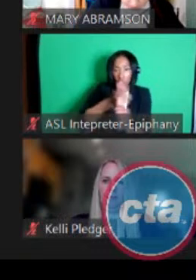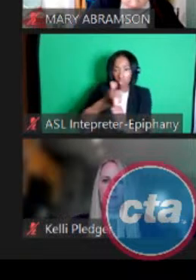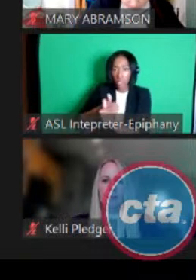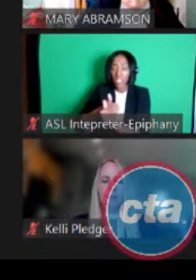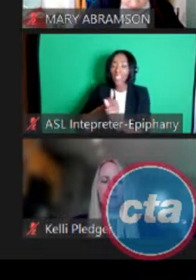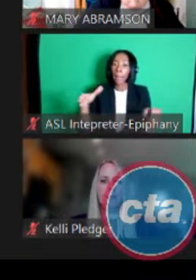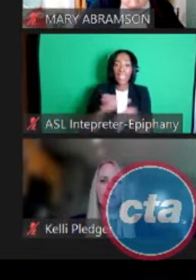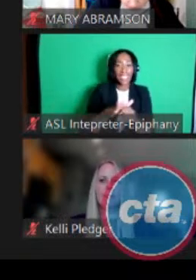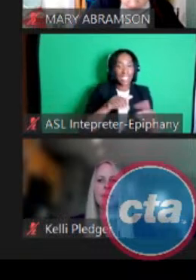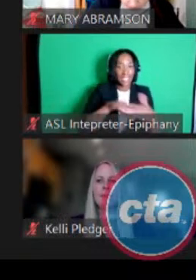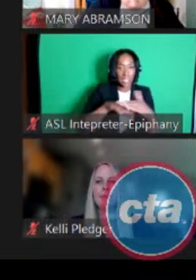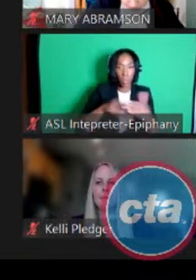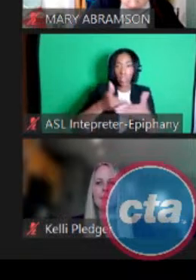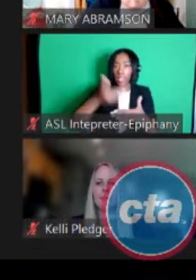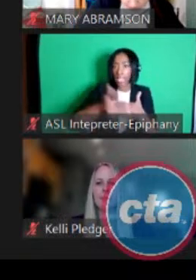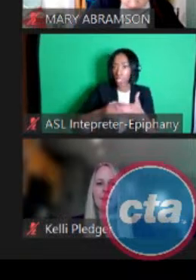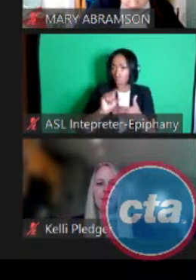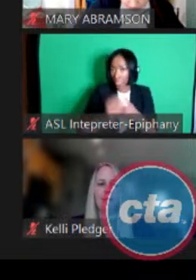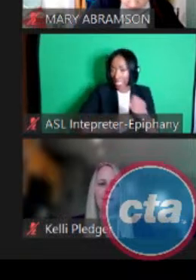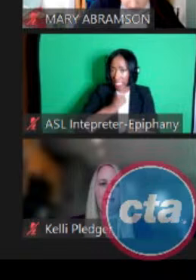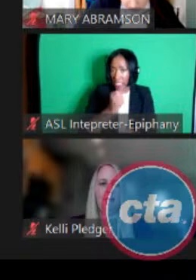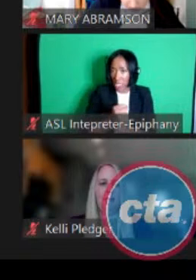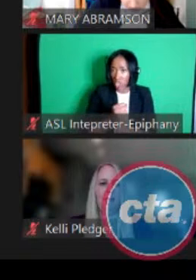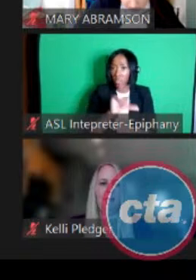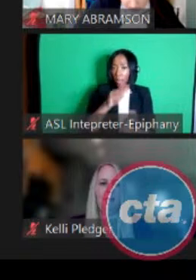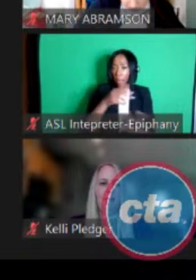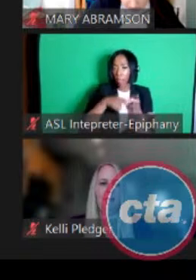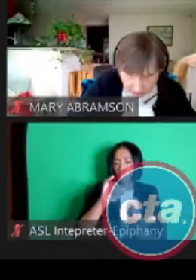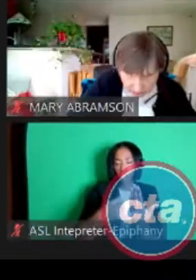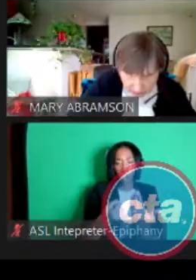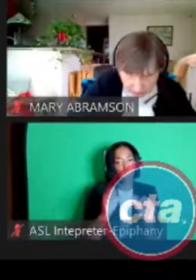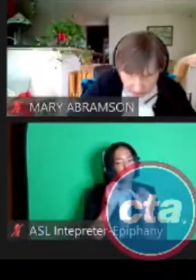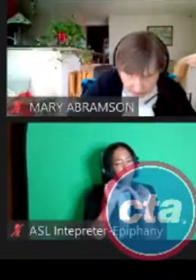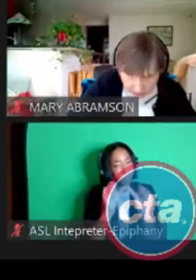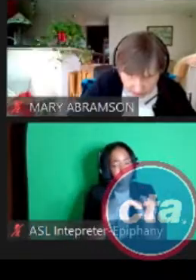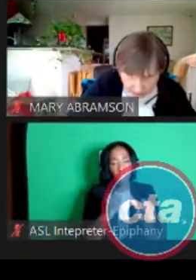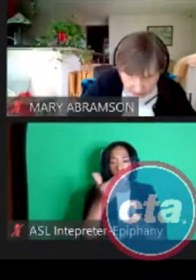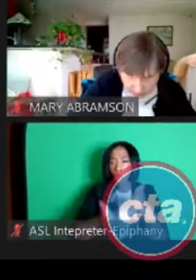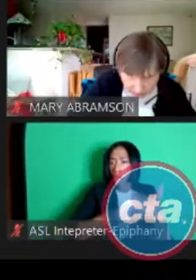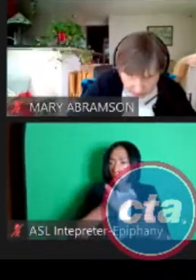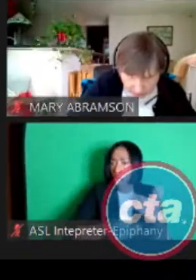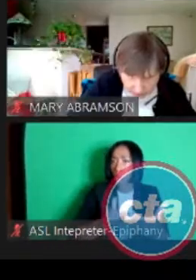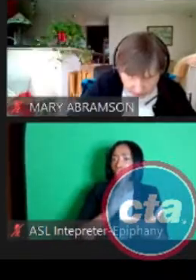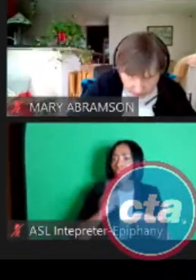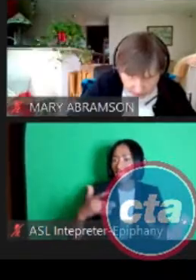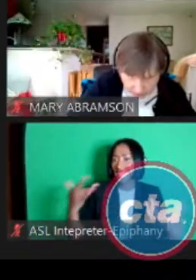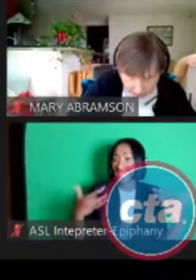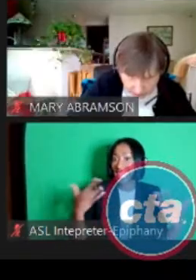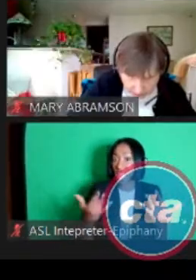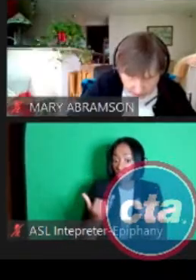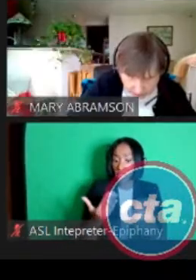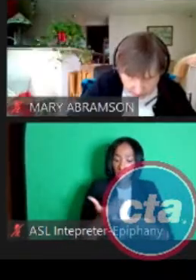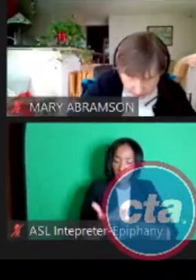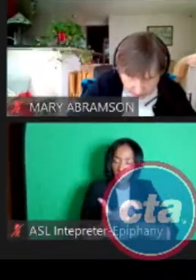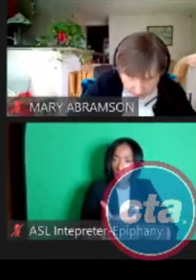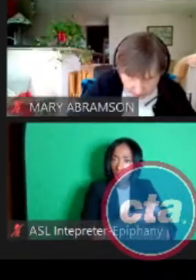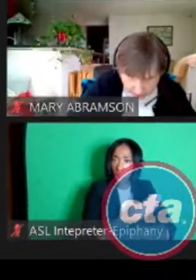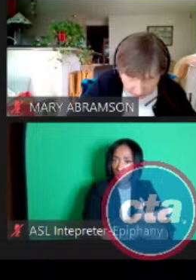years. We're well underway with this project over the last couple of years, so we're really excited to see we're currently progressing and we're also coming